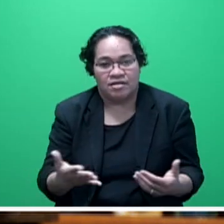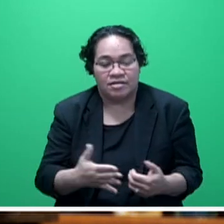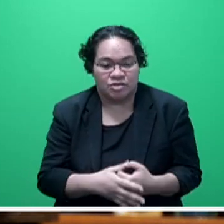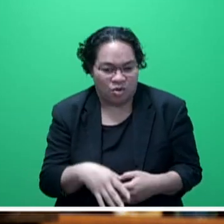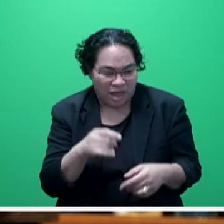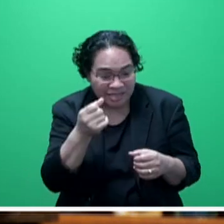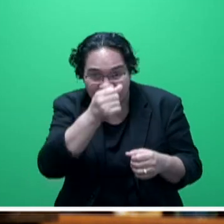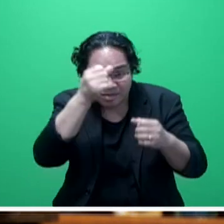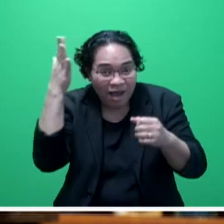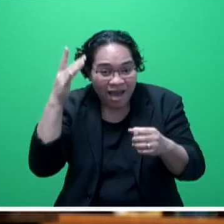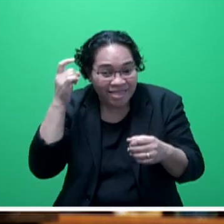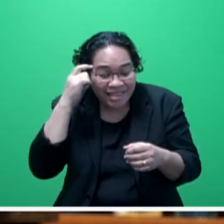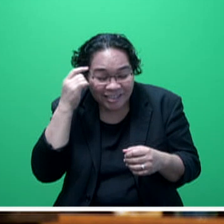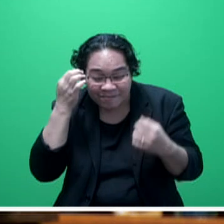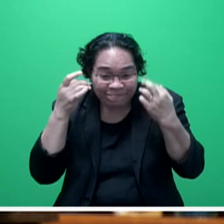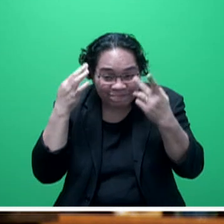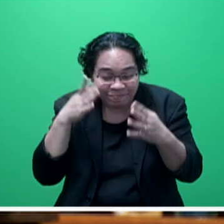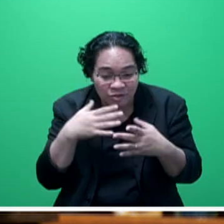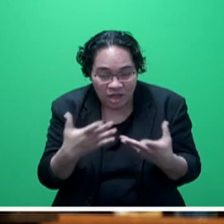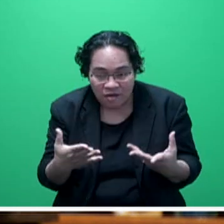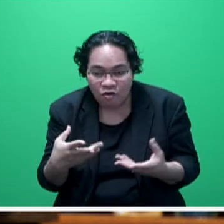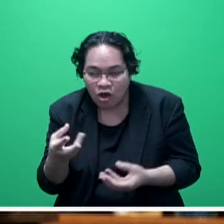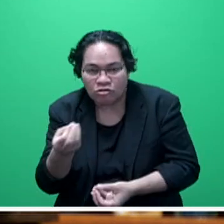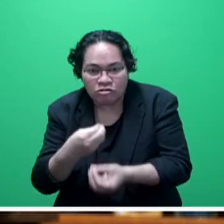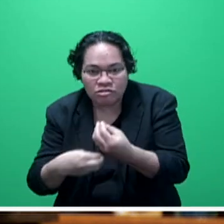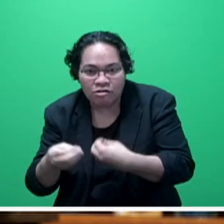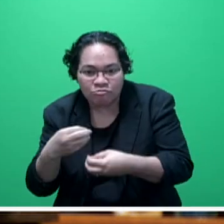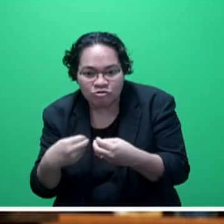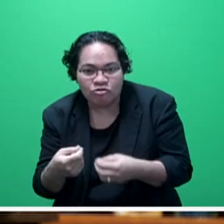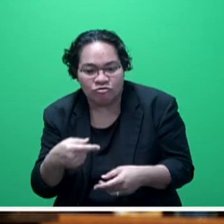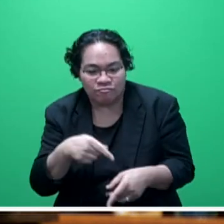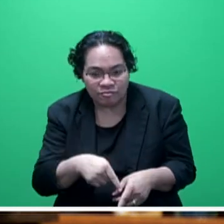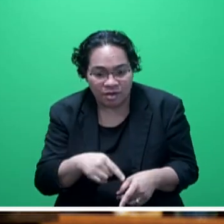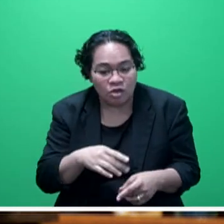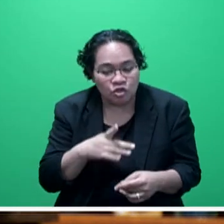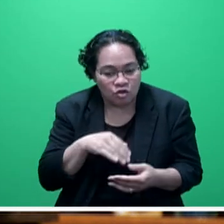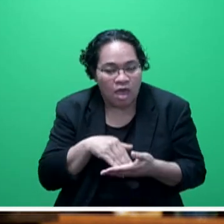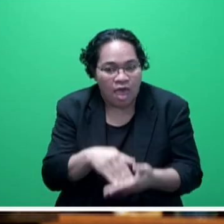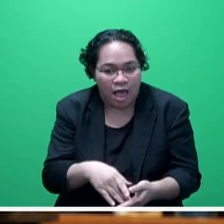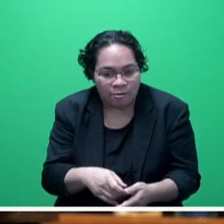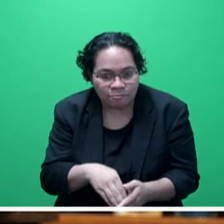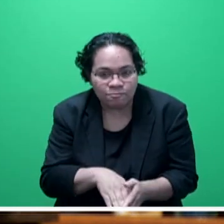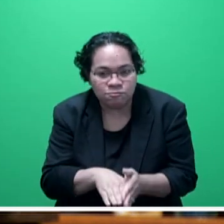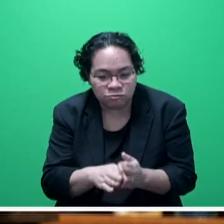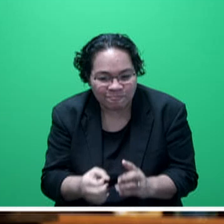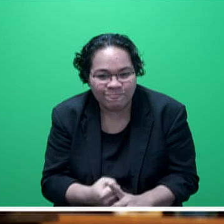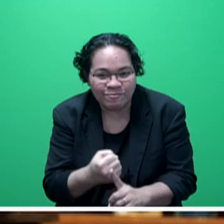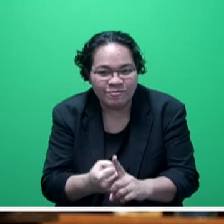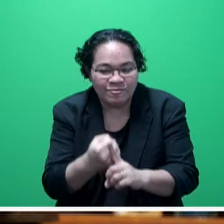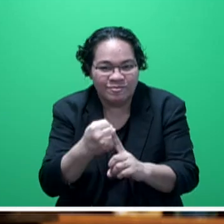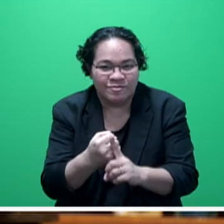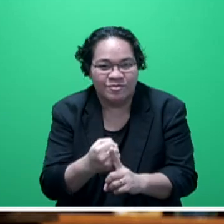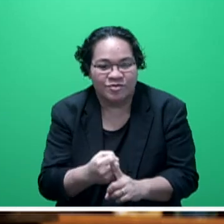2020-21 budget, a consumption-driven budget to stimulate economic activity is way forward